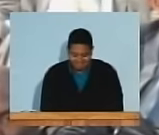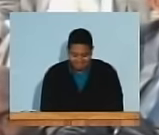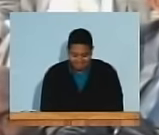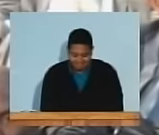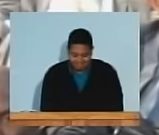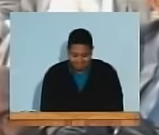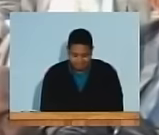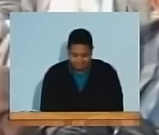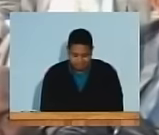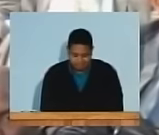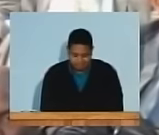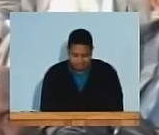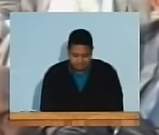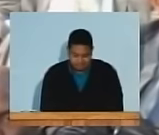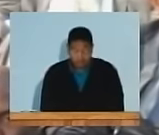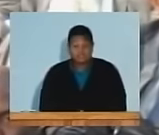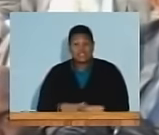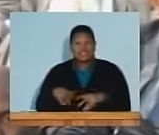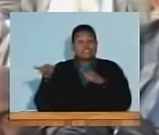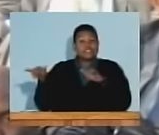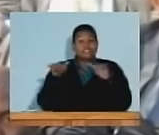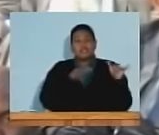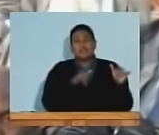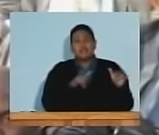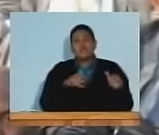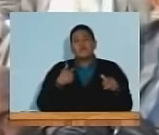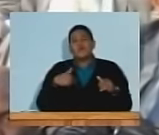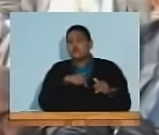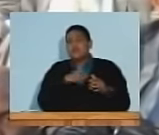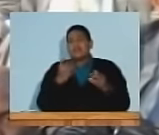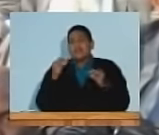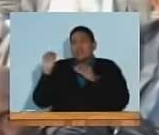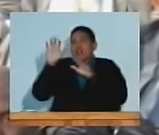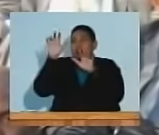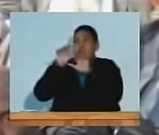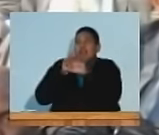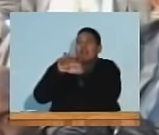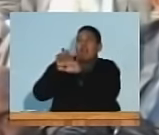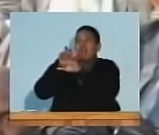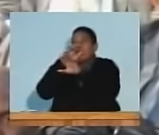we crossed many bridges, climbed many hills,